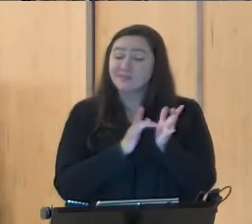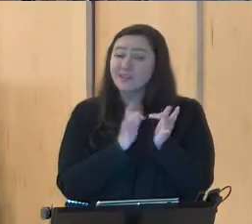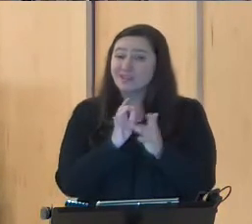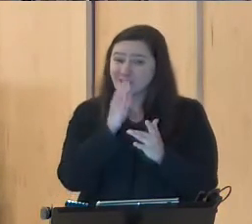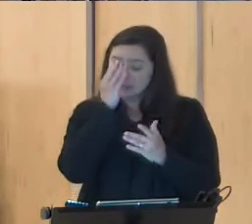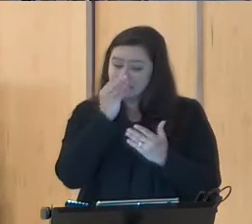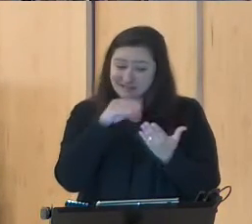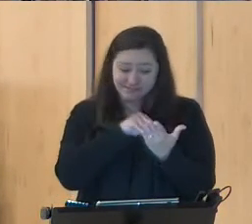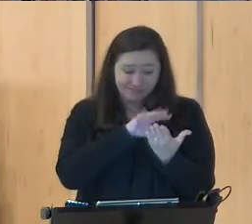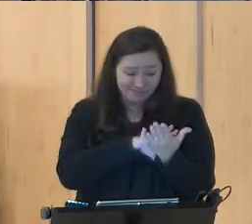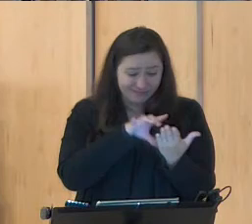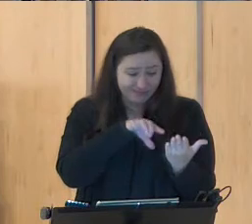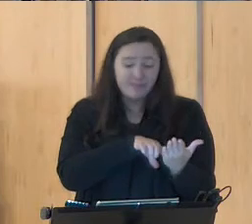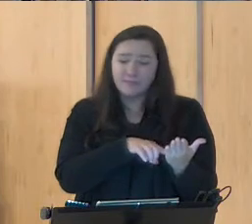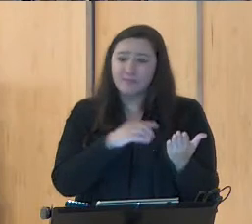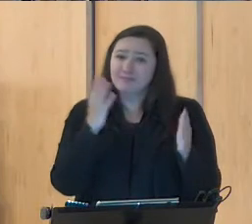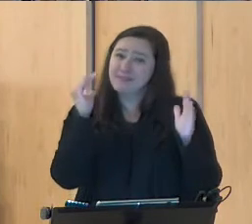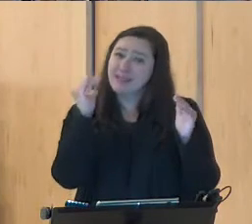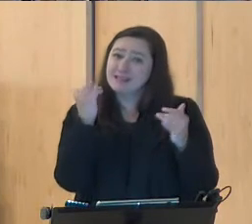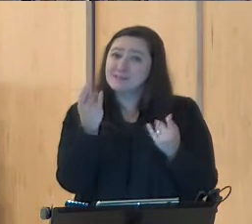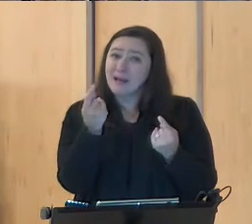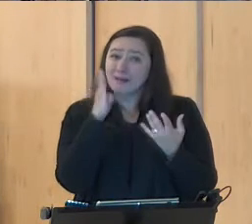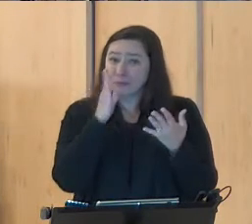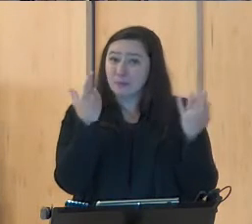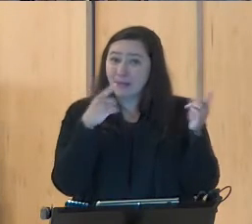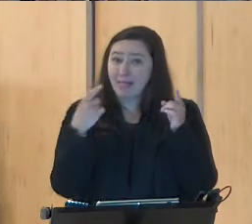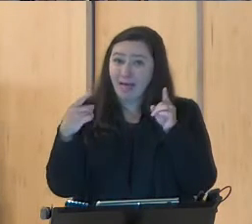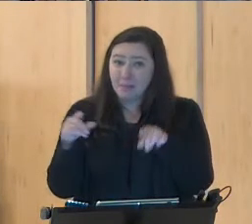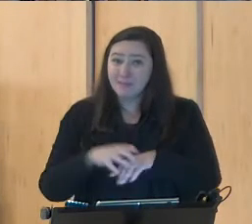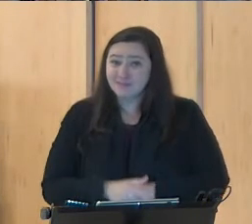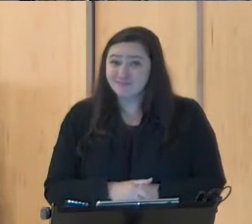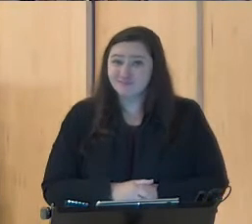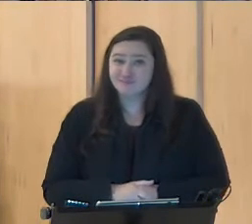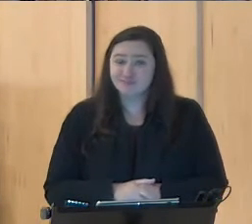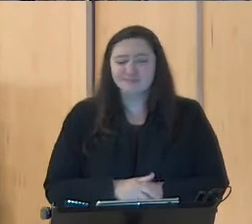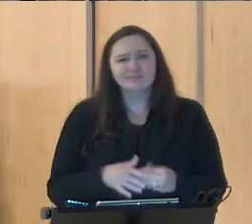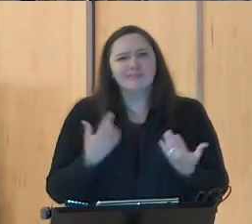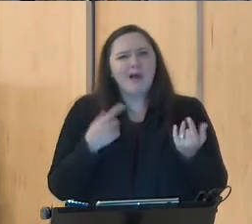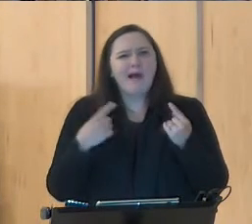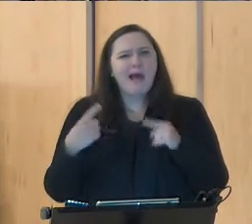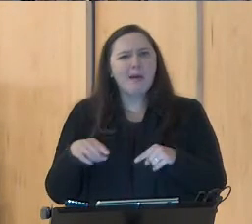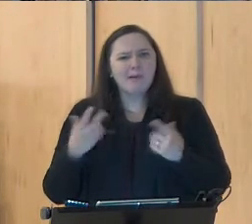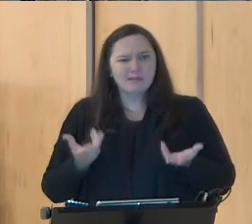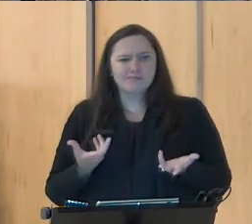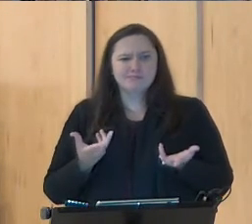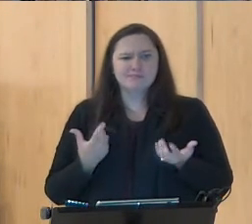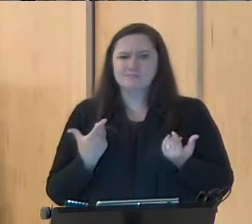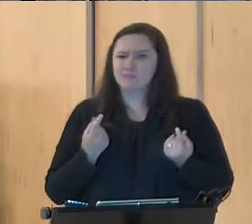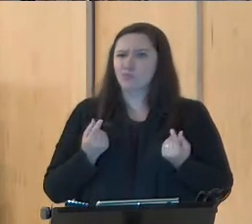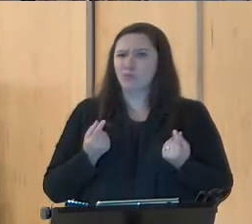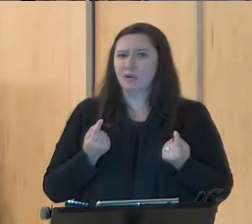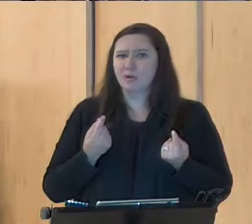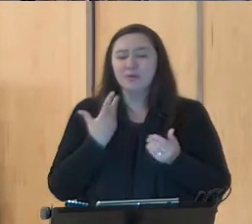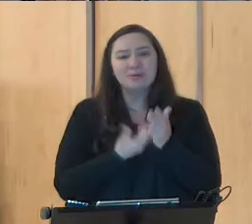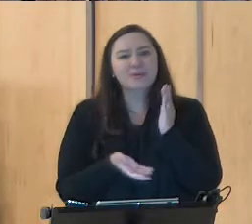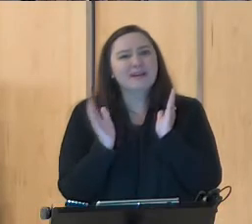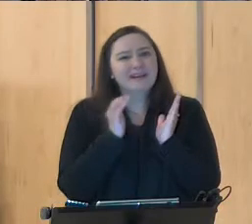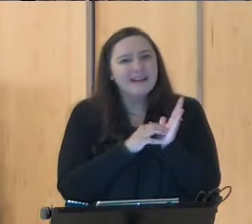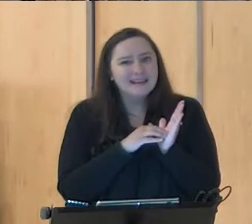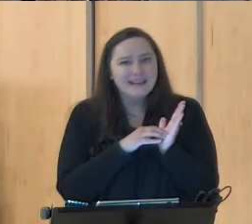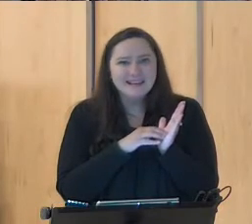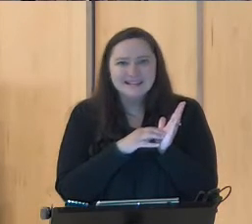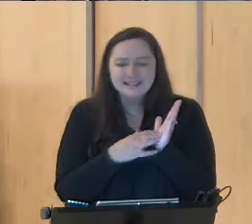and elsewhere that we should expect that. And when that happens, what should we do? Again, Jesus does